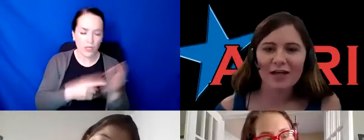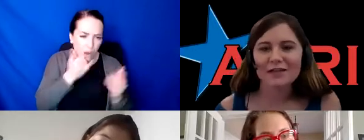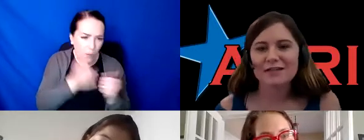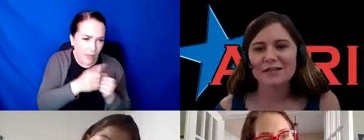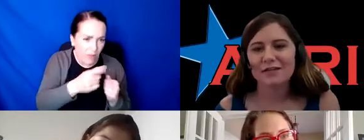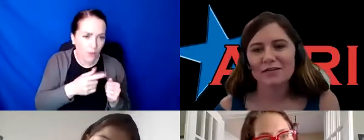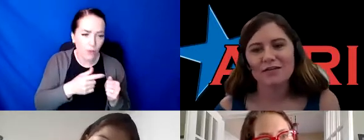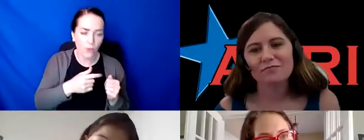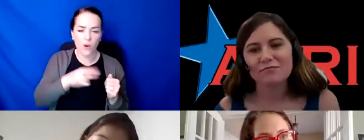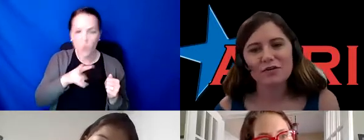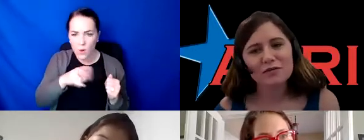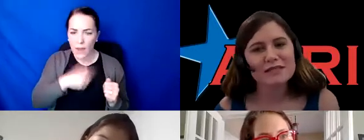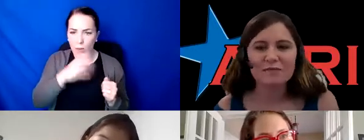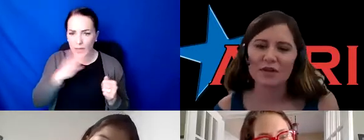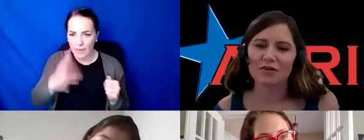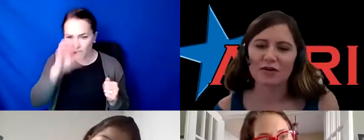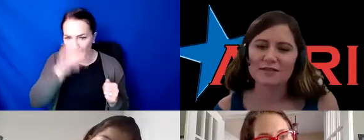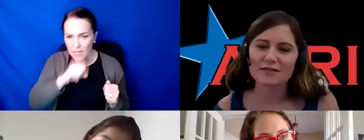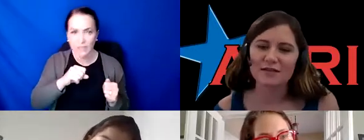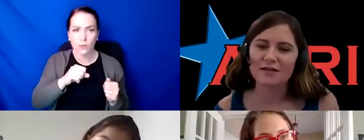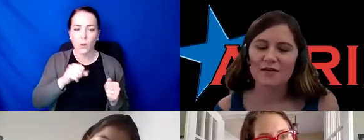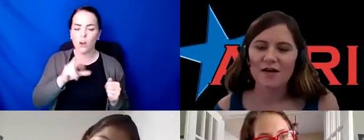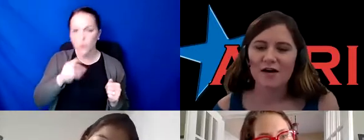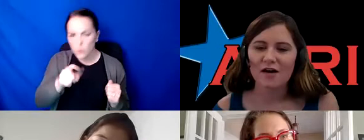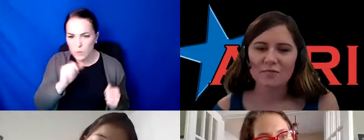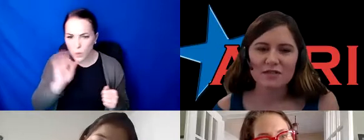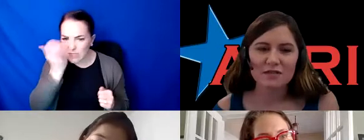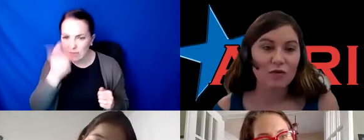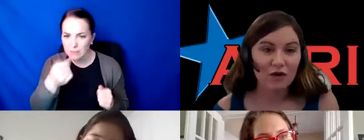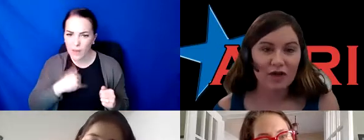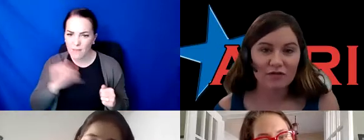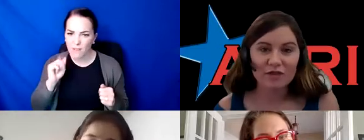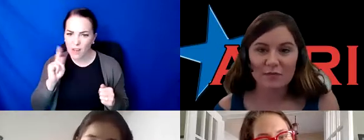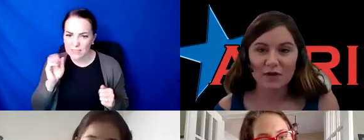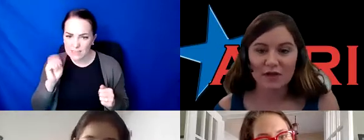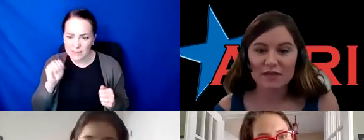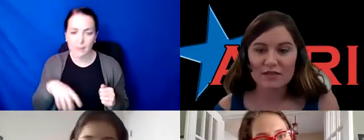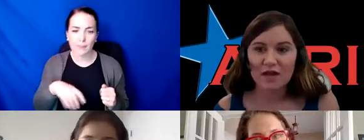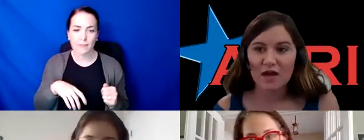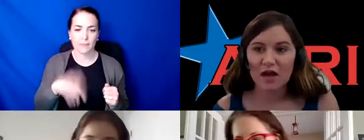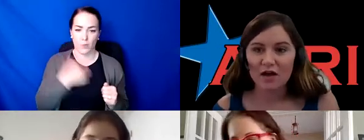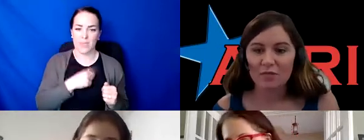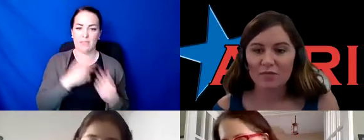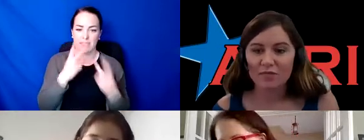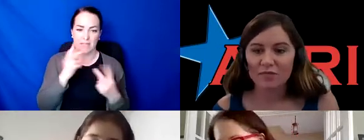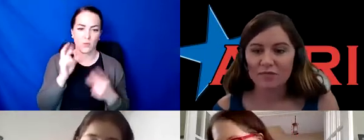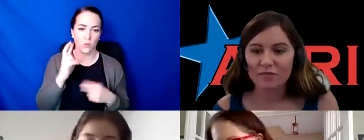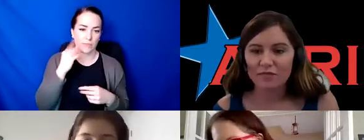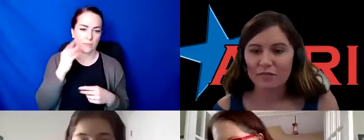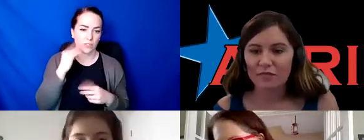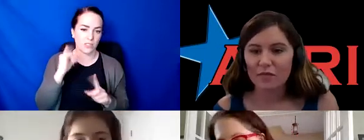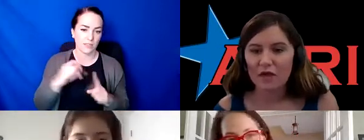never guessed. And you don't seem like you're autistic. We've all kind of experienced.